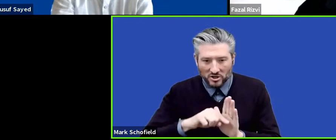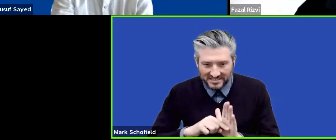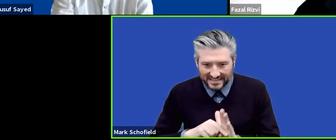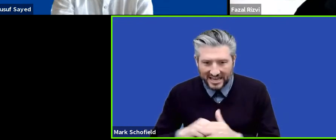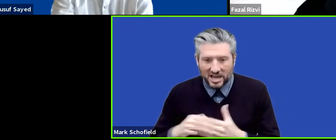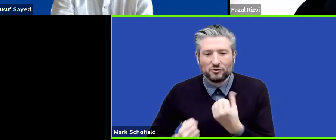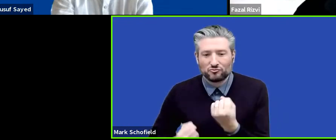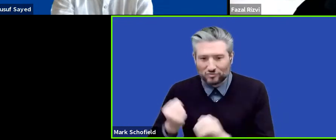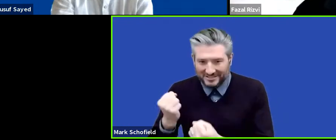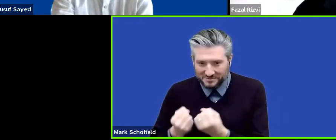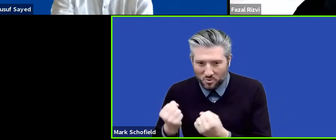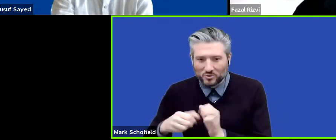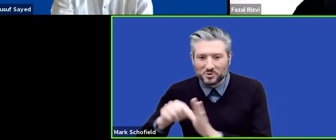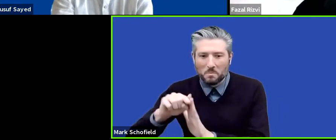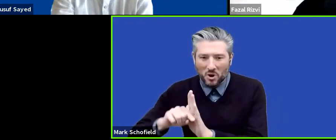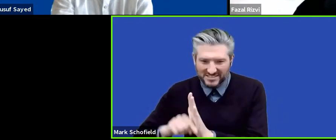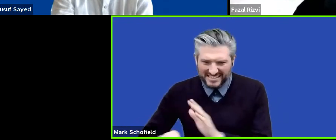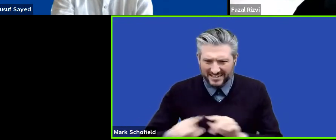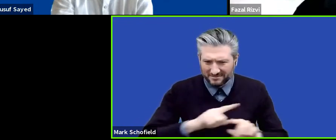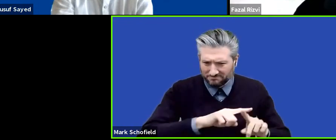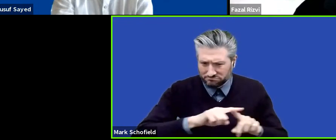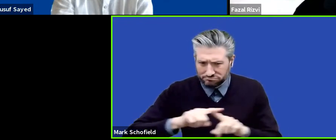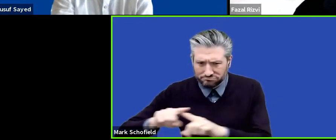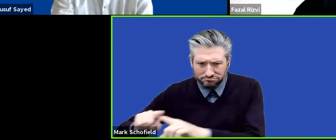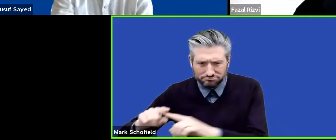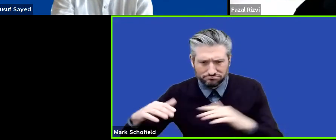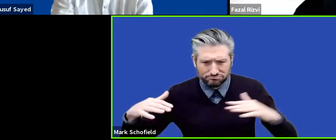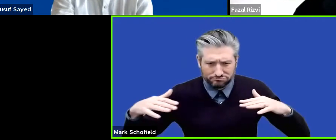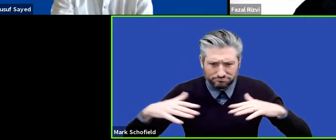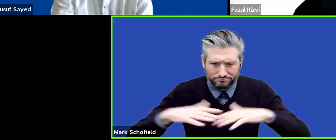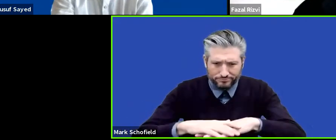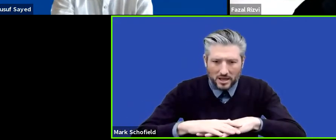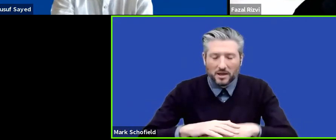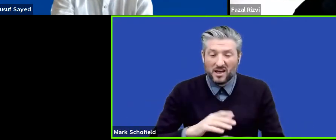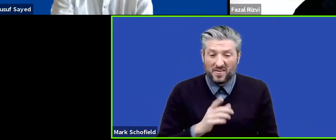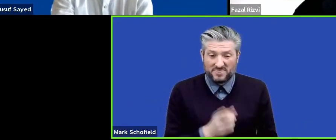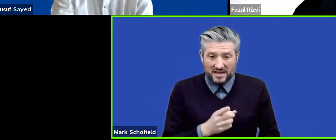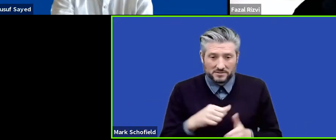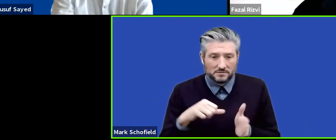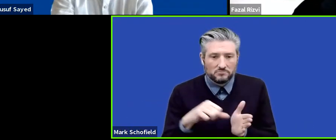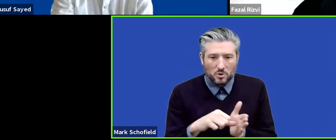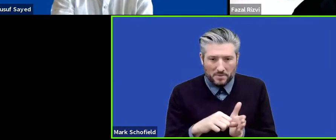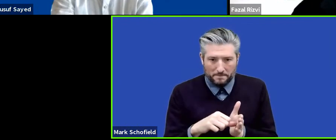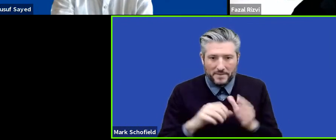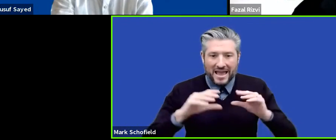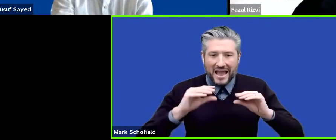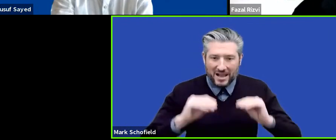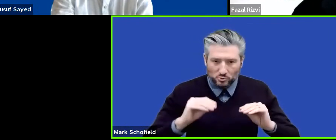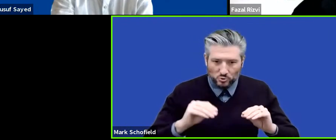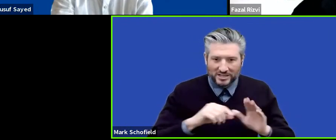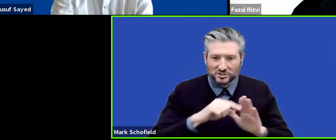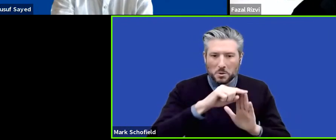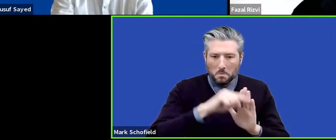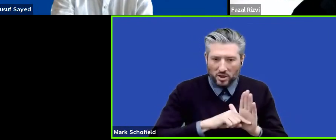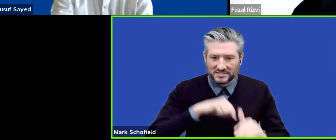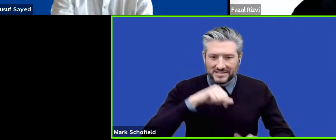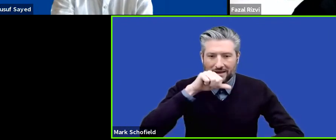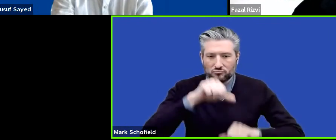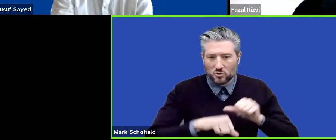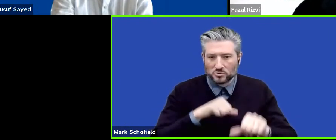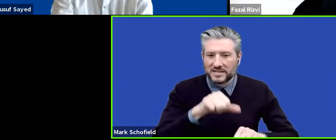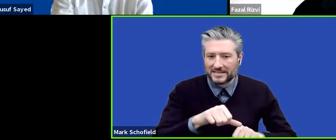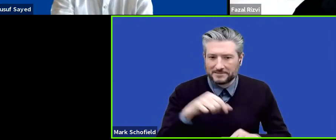other policies. And that's one of the problems with educational policy processes. Quite often we